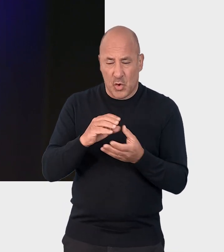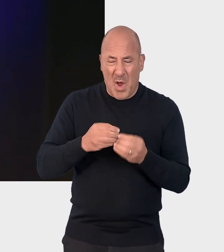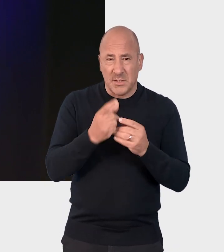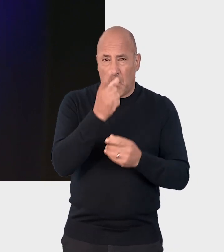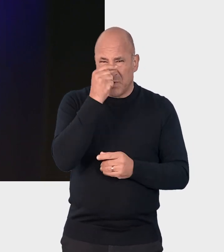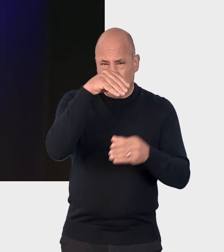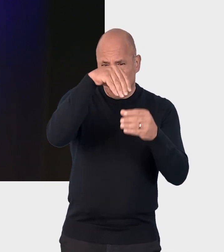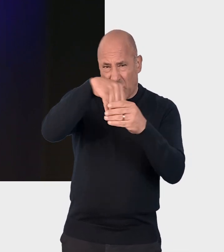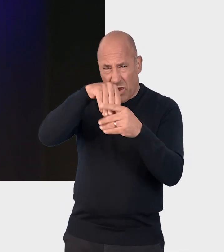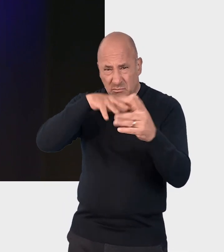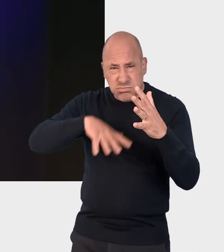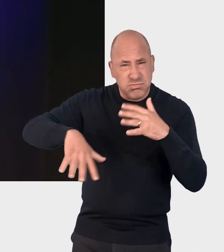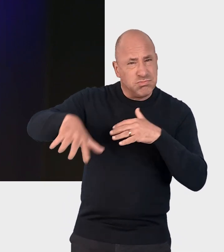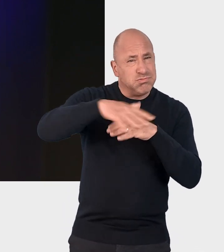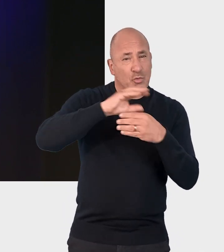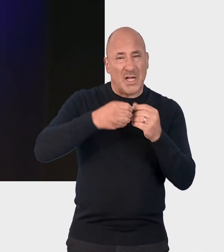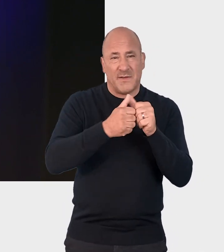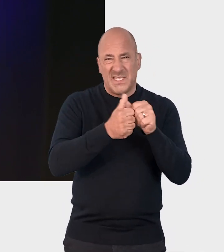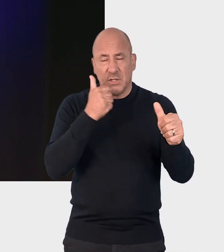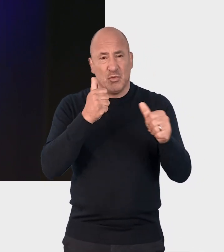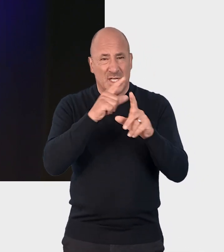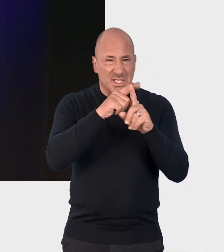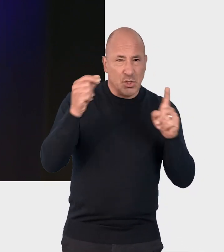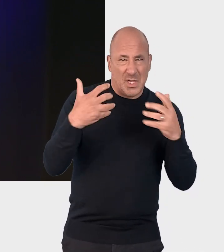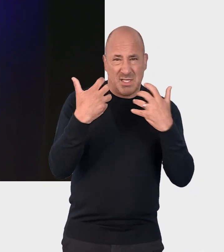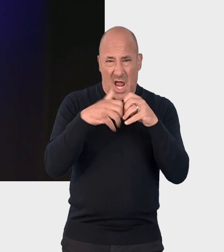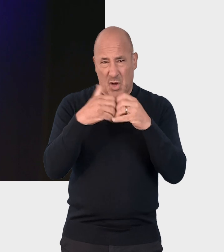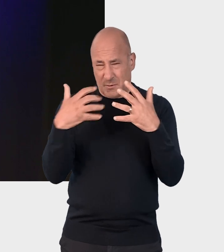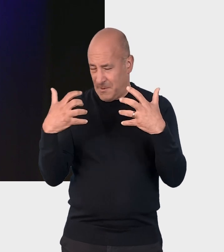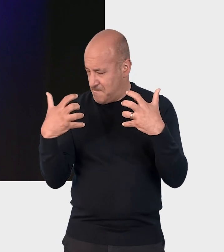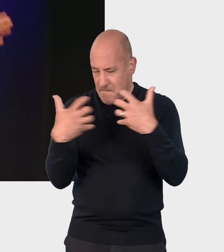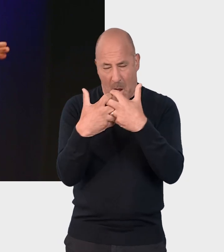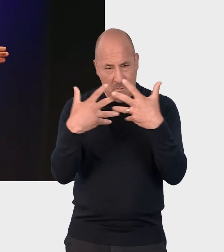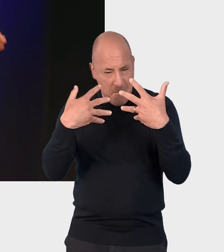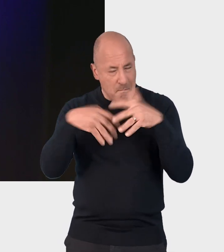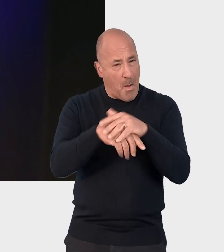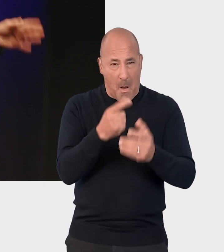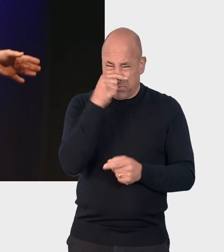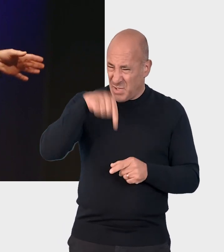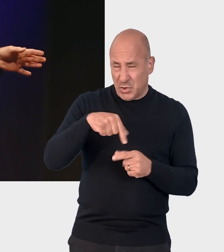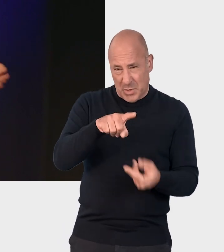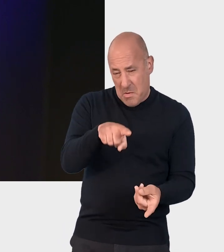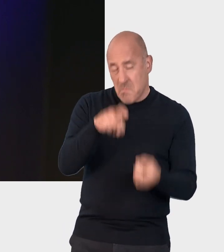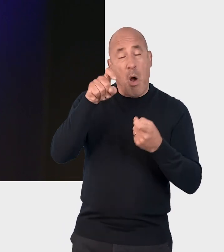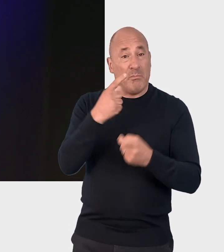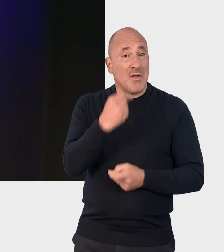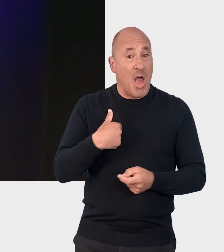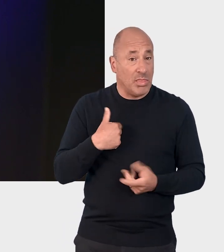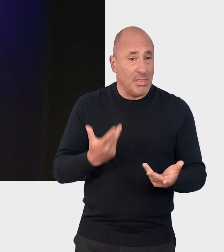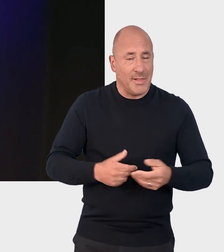opinion, the huge untapped creative potential that exists between the interface of creative